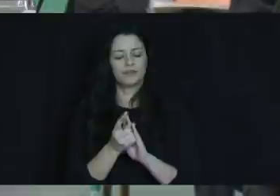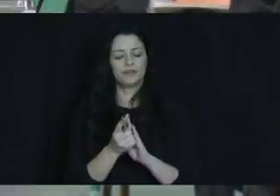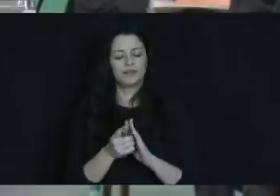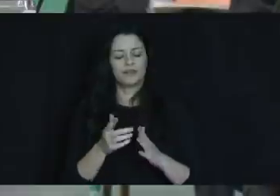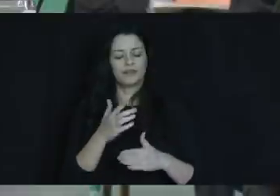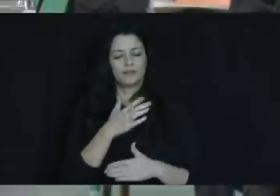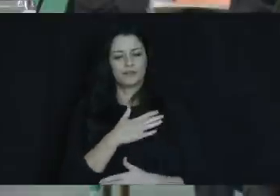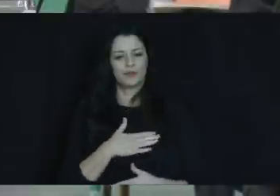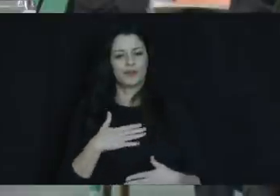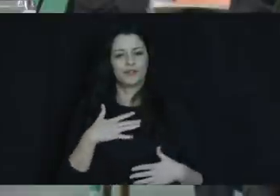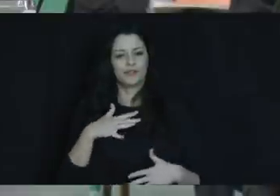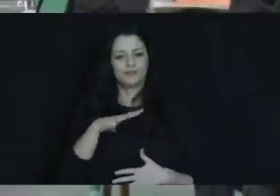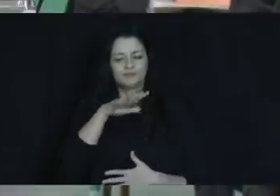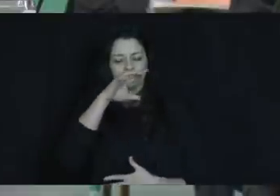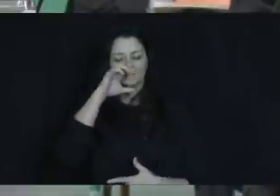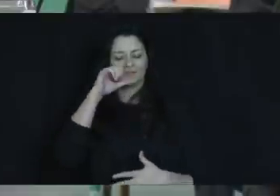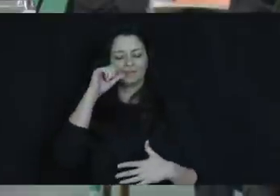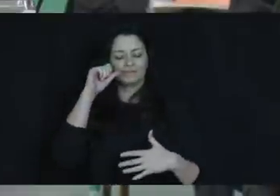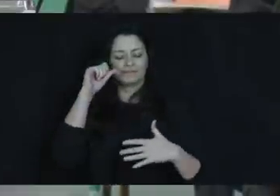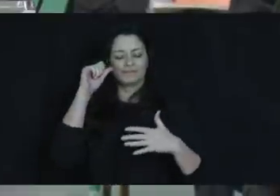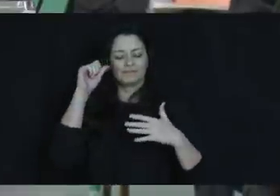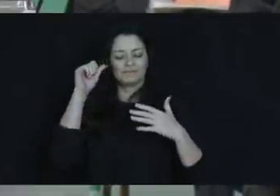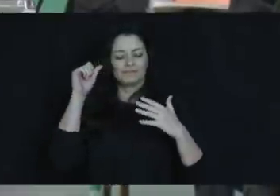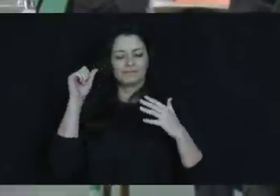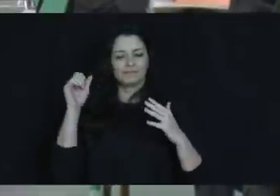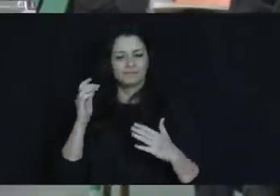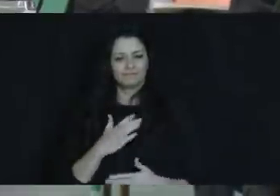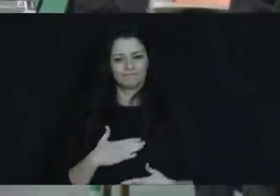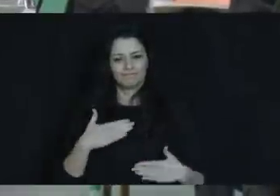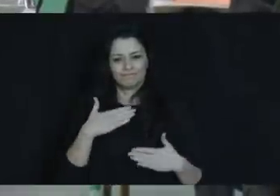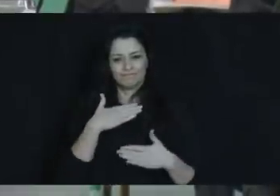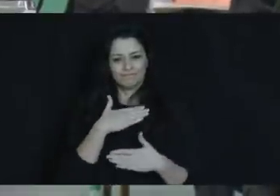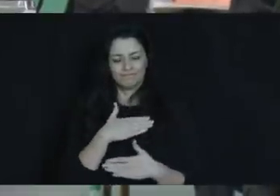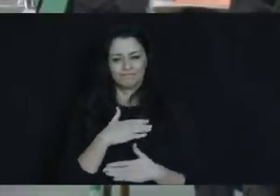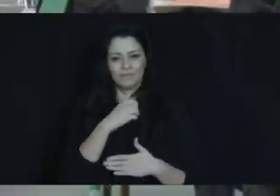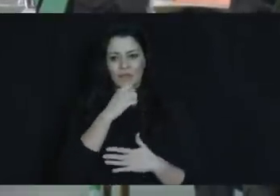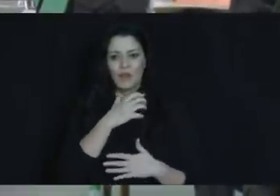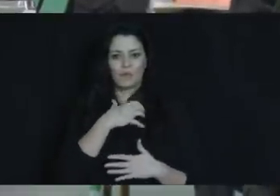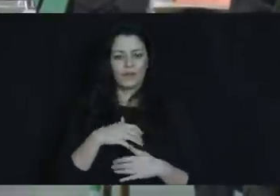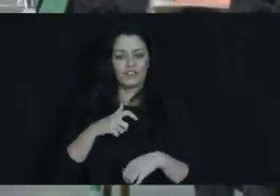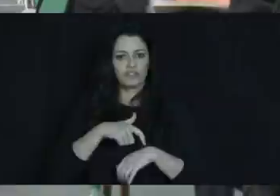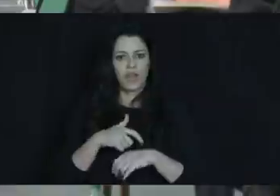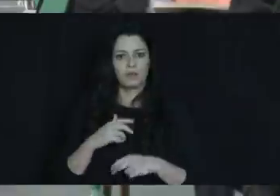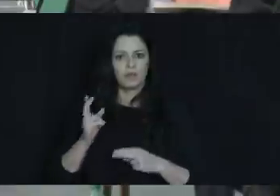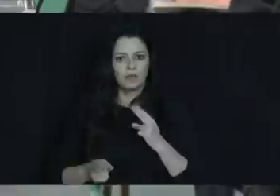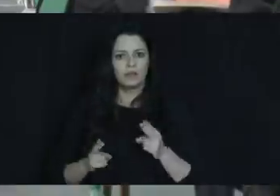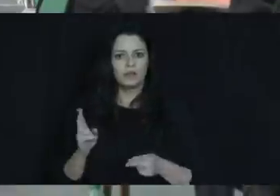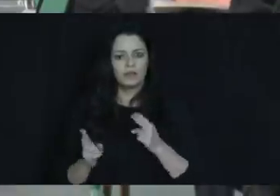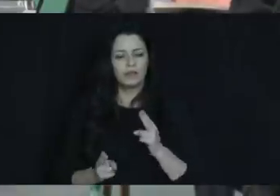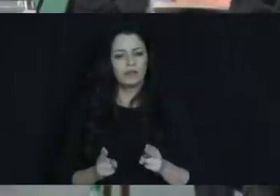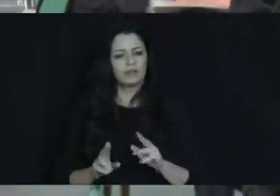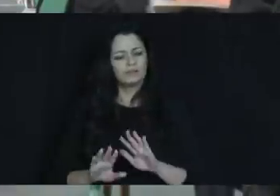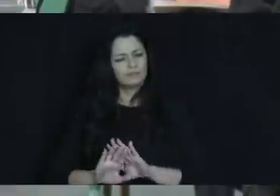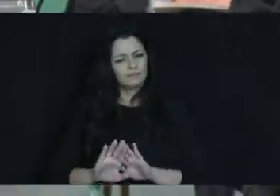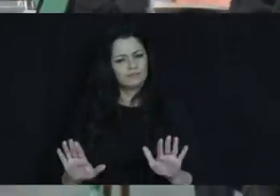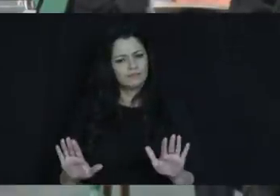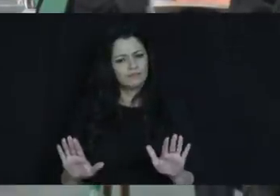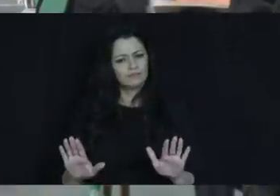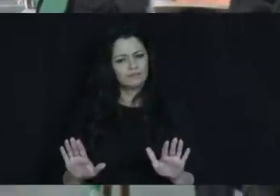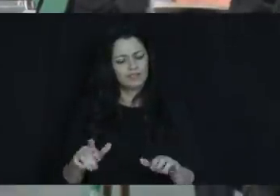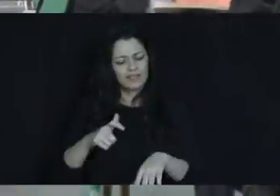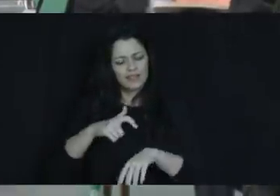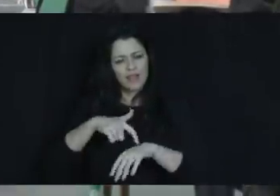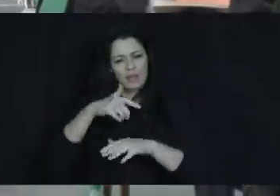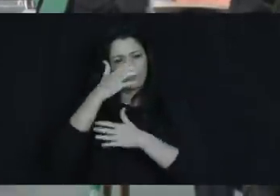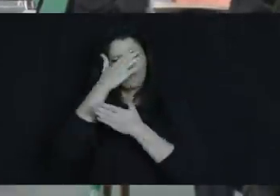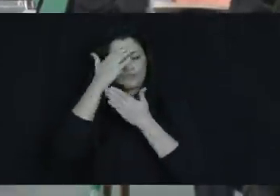instead of wishing for time to go by faster, take a moment and forget time exists, and instead,